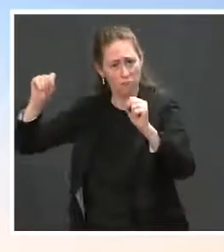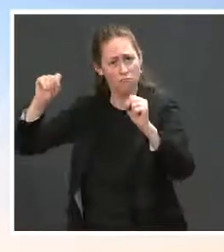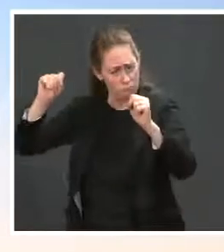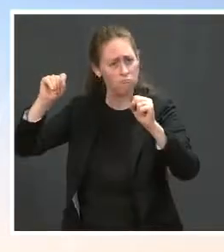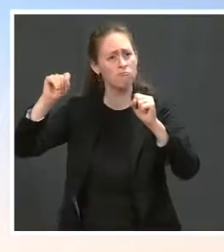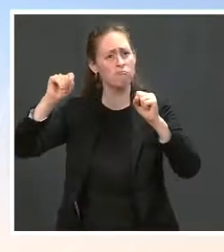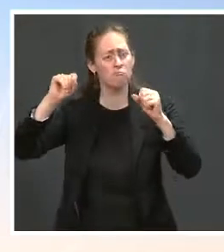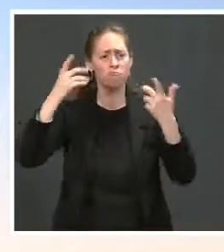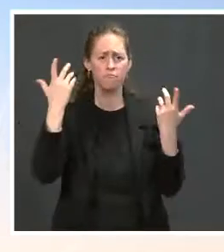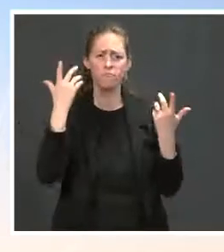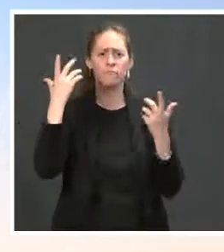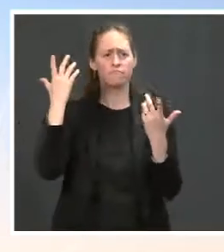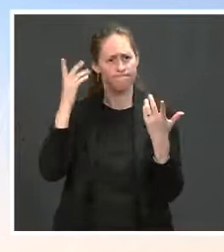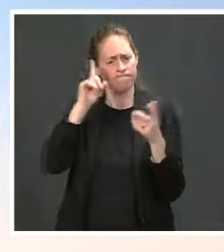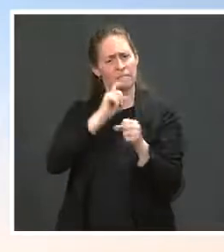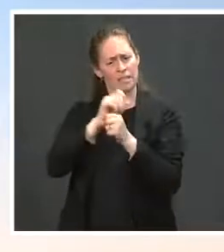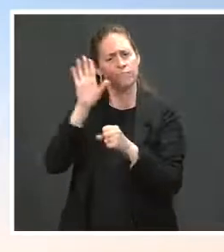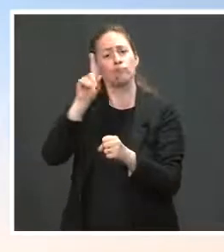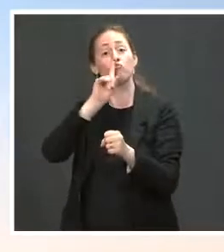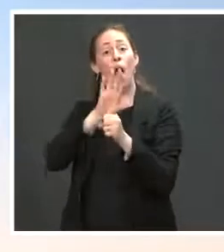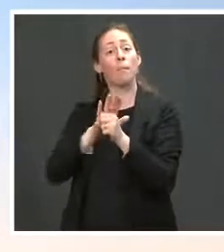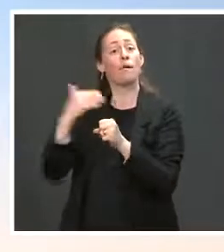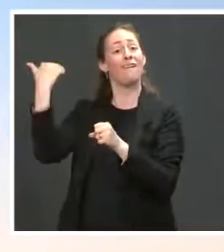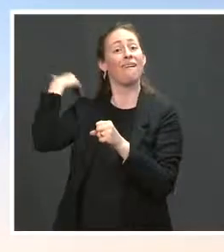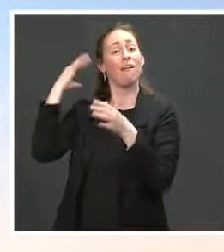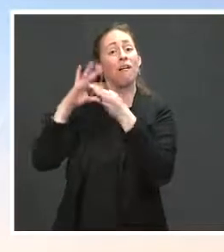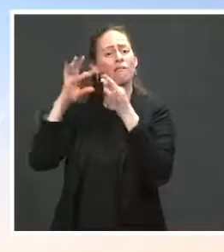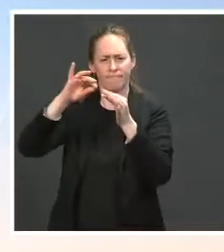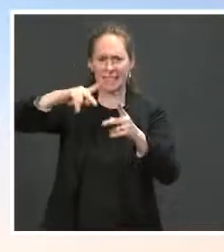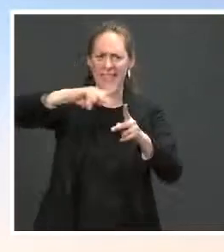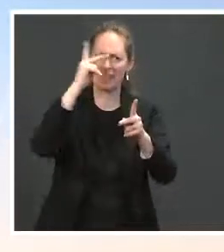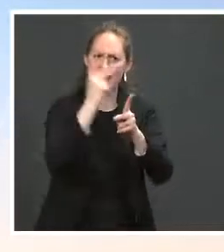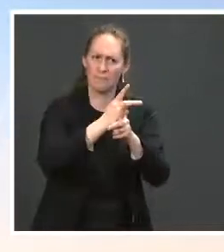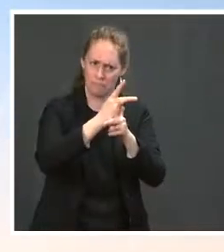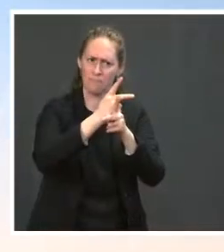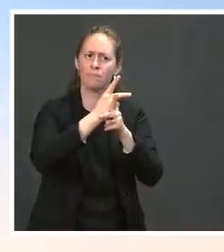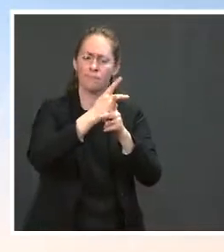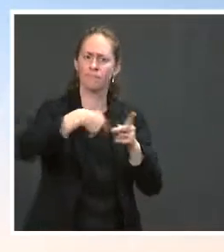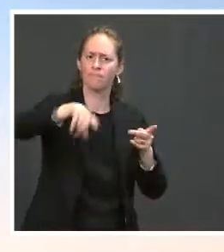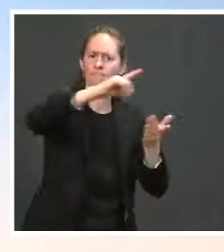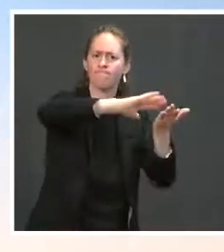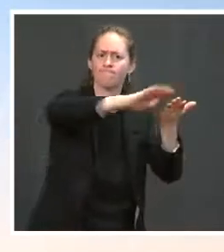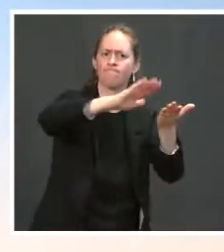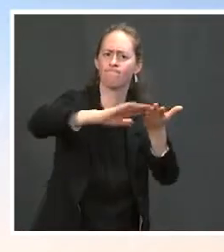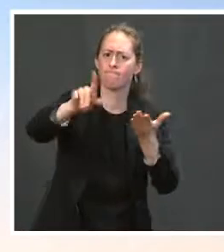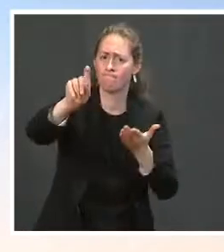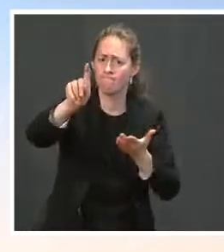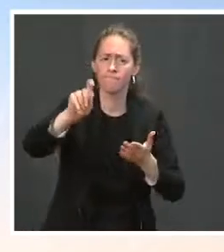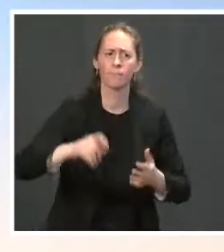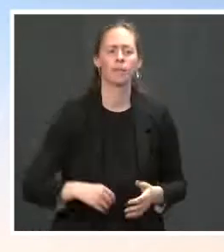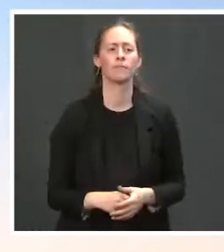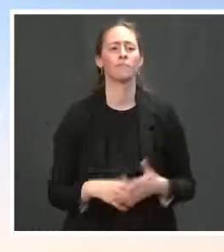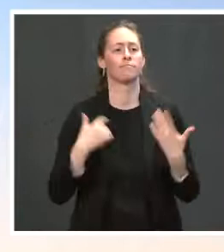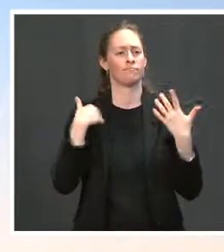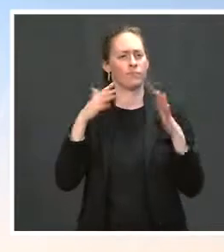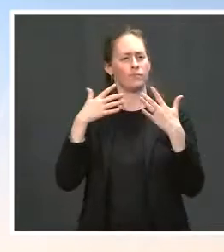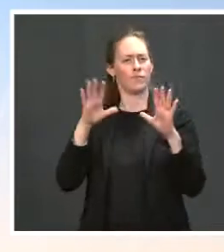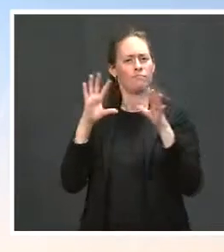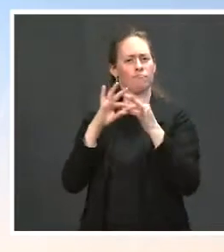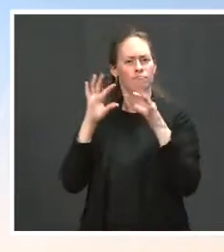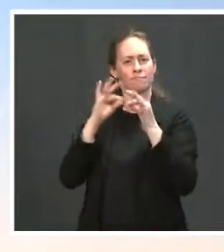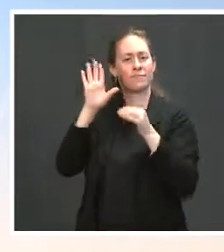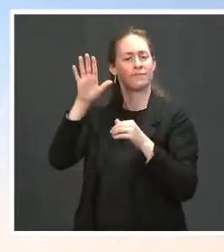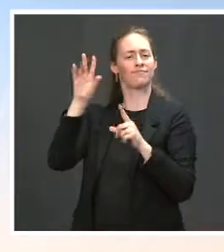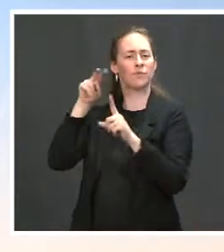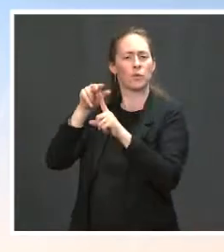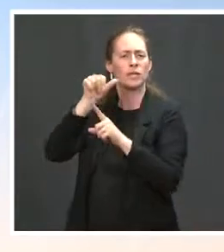Biden honor his commitment to release everyone in prison for marijuana? Well, I think what I did yesterday is reiterated what his position on marijuana was,